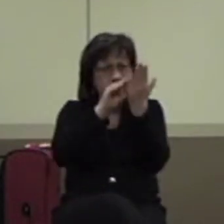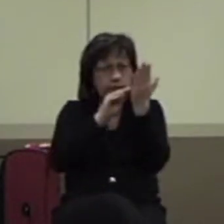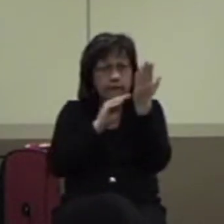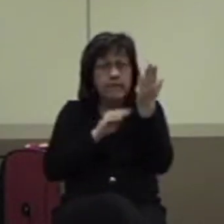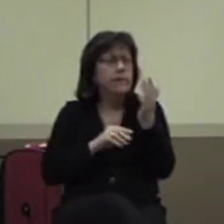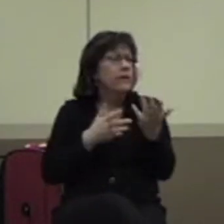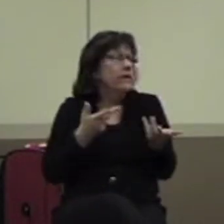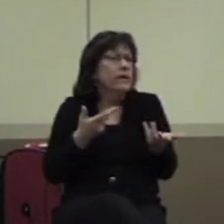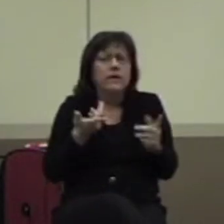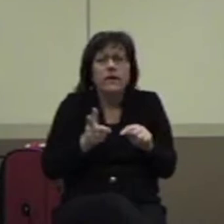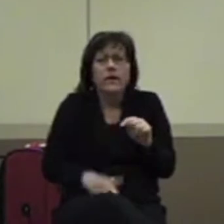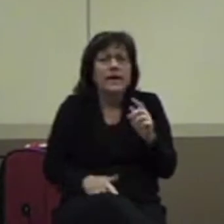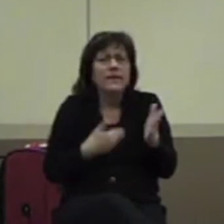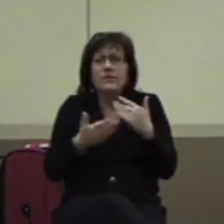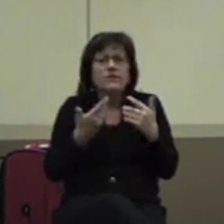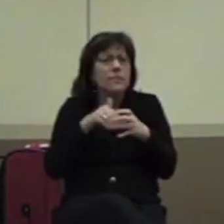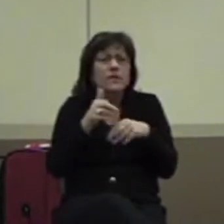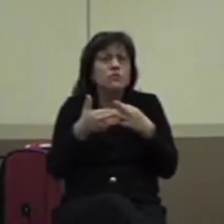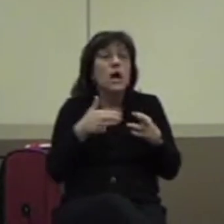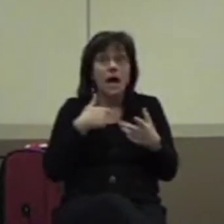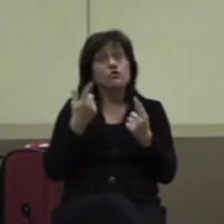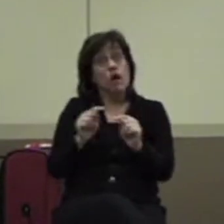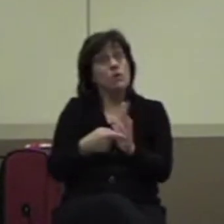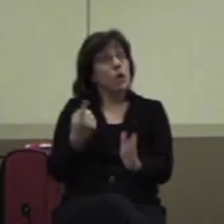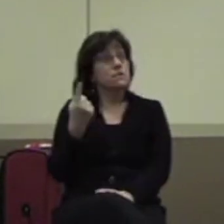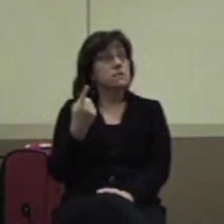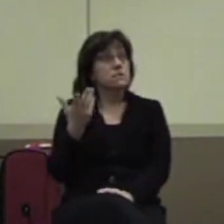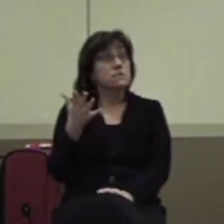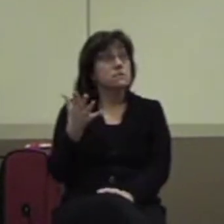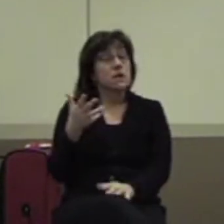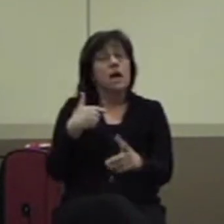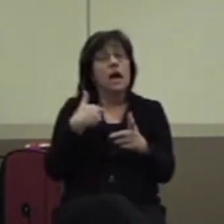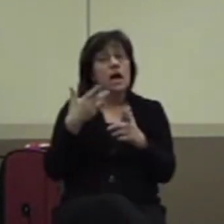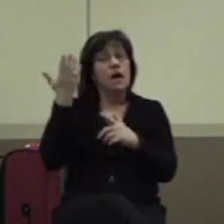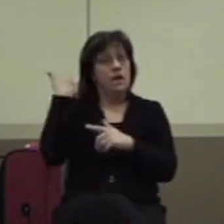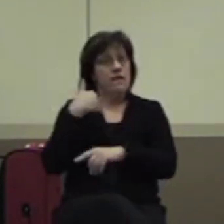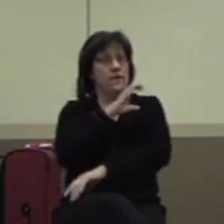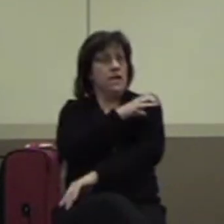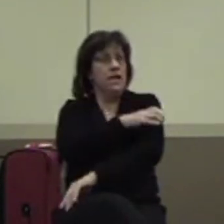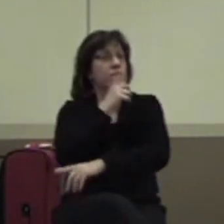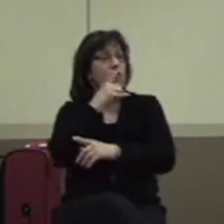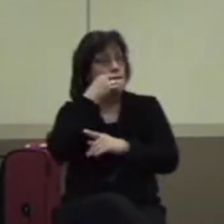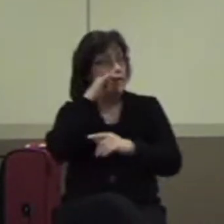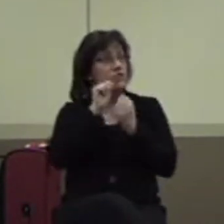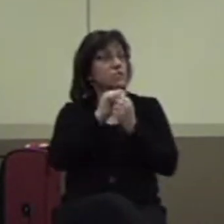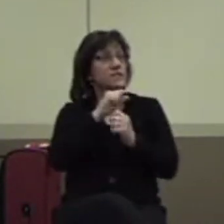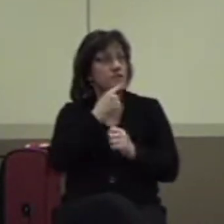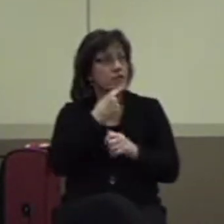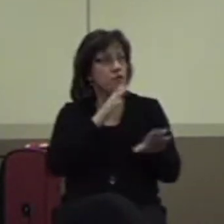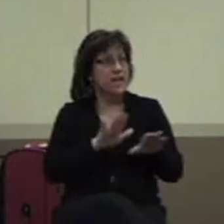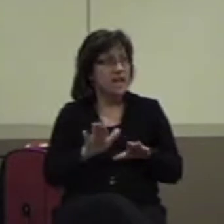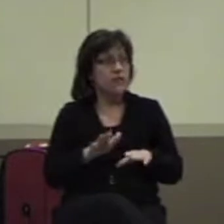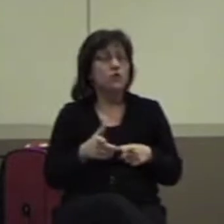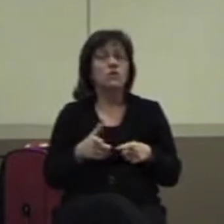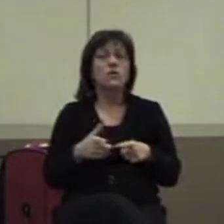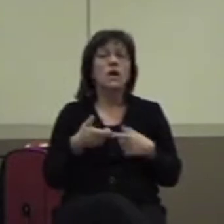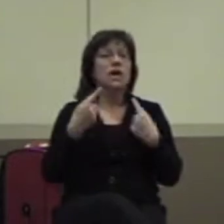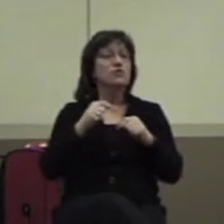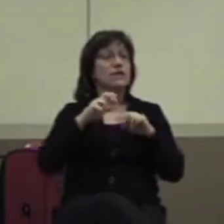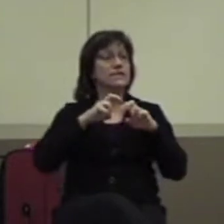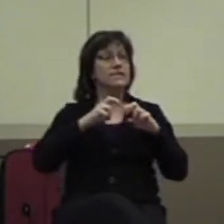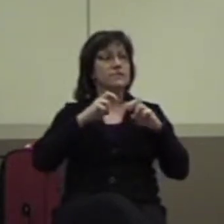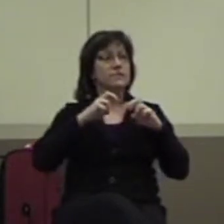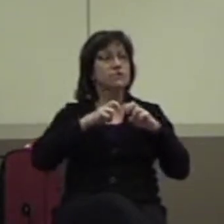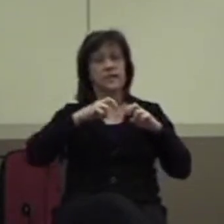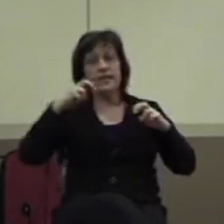data on it, even if I'm in a room. I tried once. I had a clinic for kids with severe behavior, and I tried